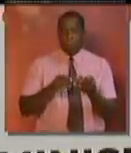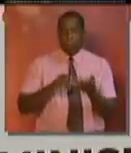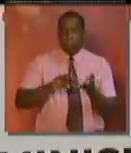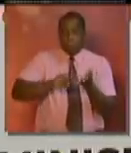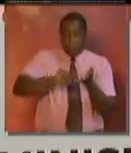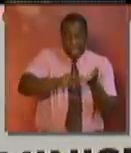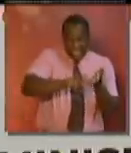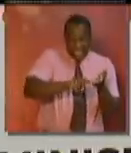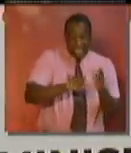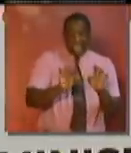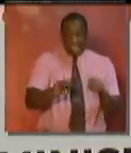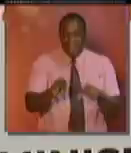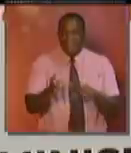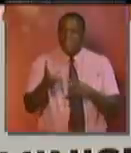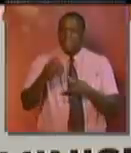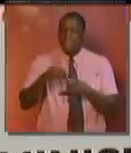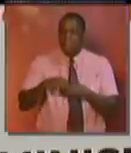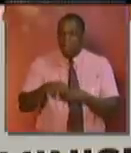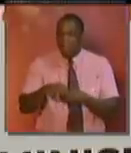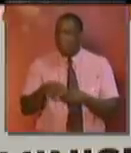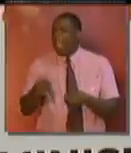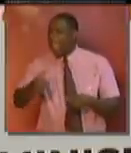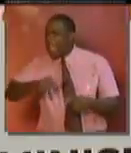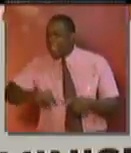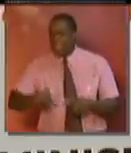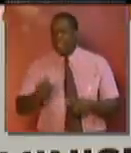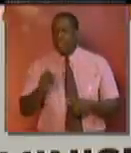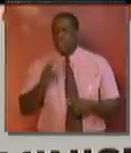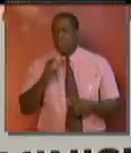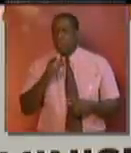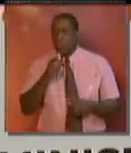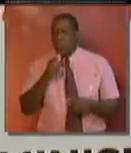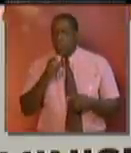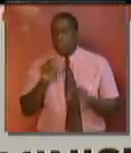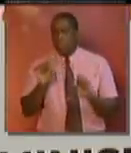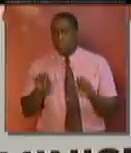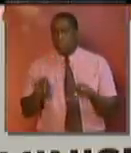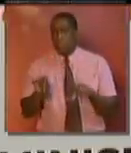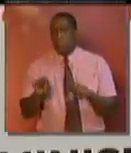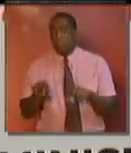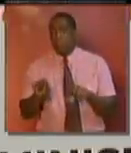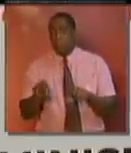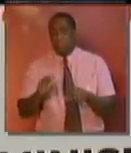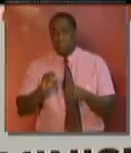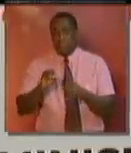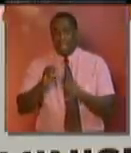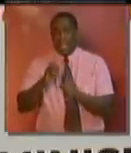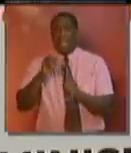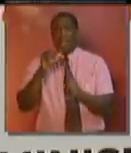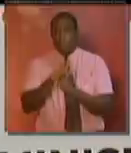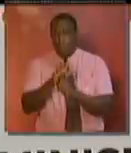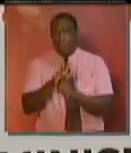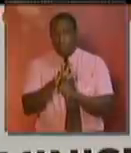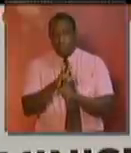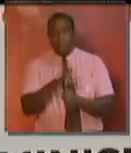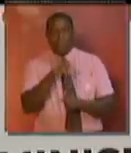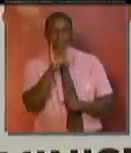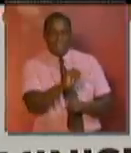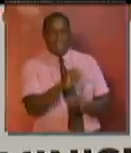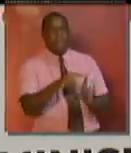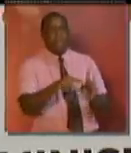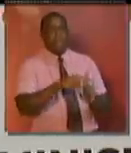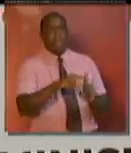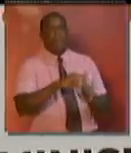that goes on behind the scenes with the case investigation and contact tracing, tracing both forward